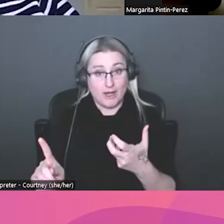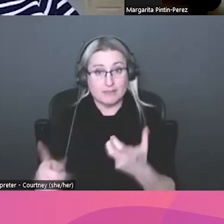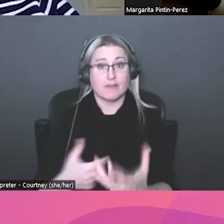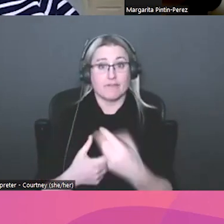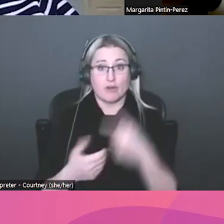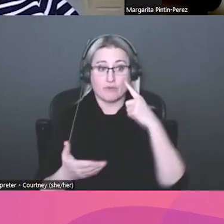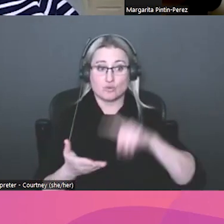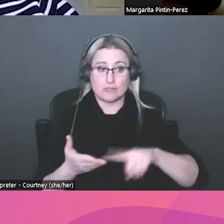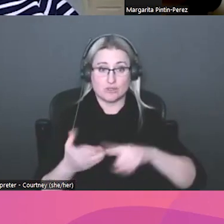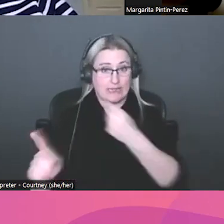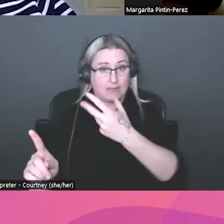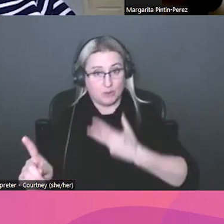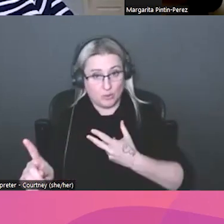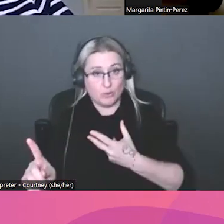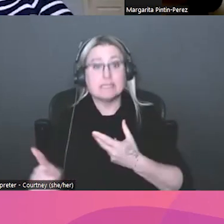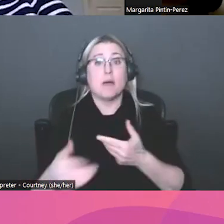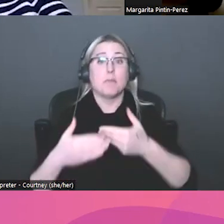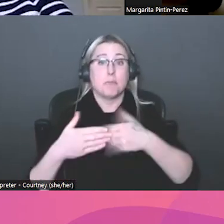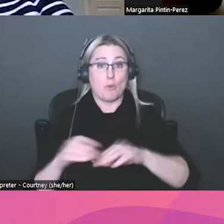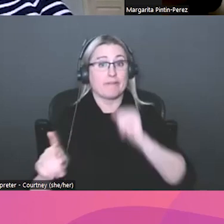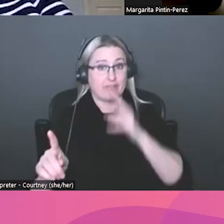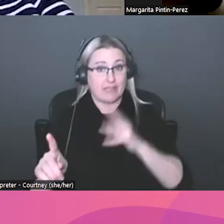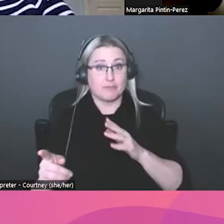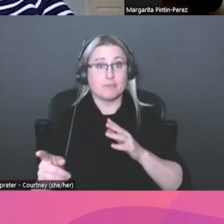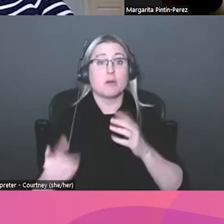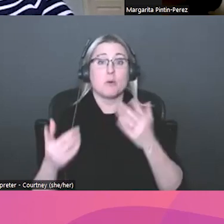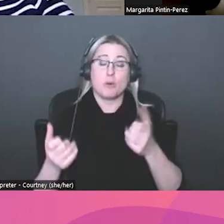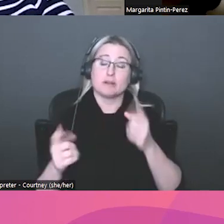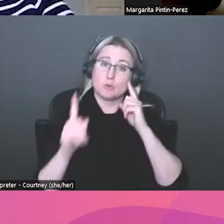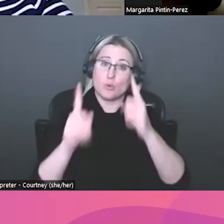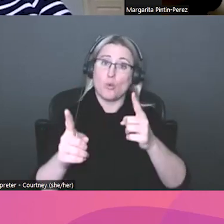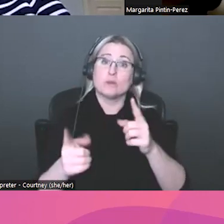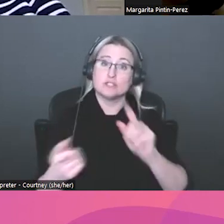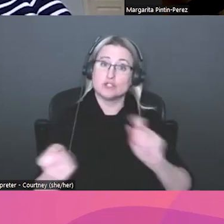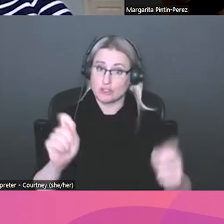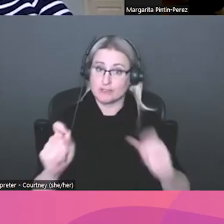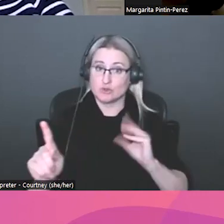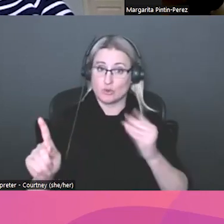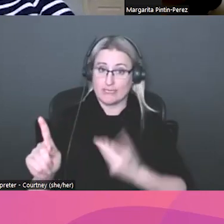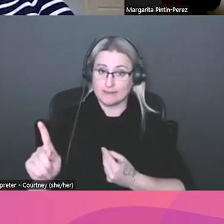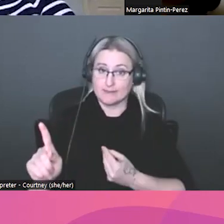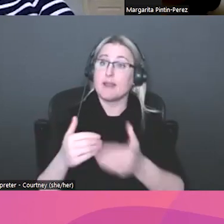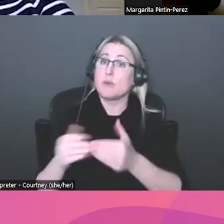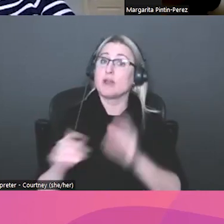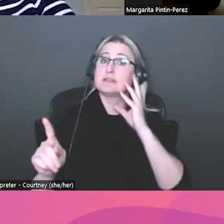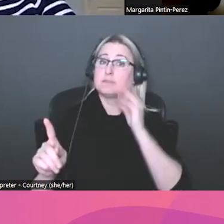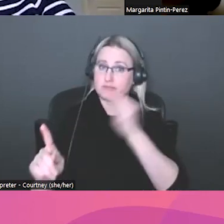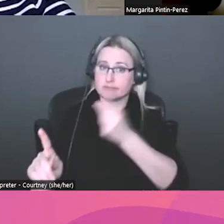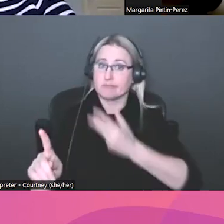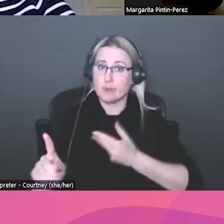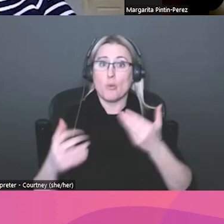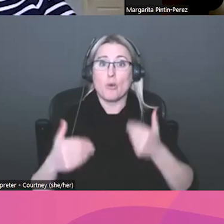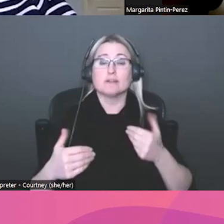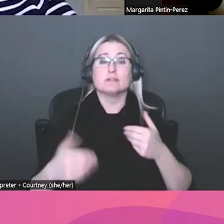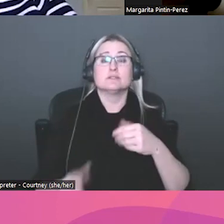research indicated to me they were assigned female at birth, and that's why they wanted to participate, shared with me their experiences of the difficulty to get top surgery,